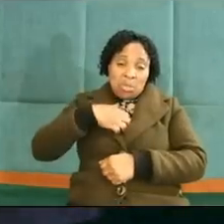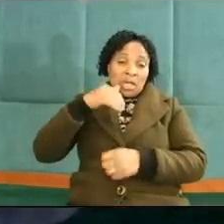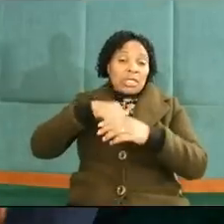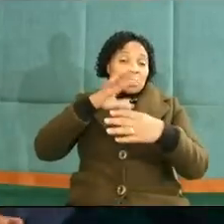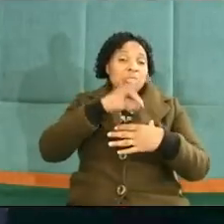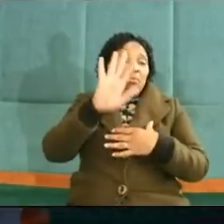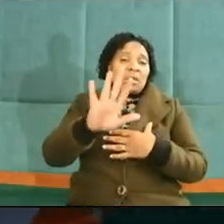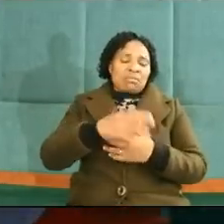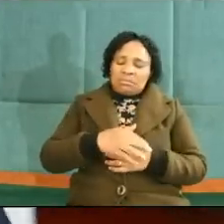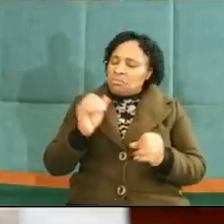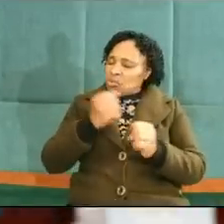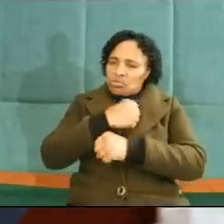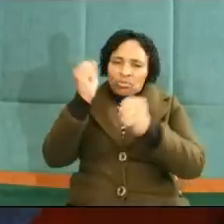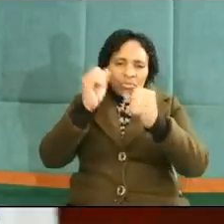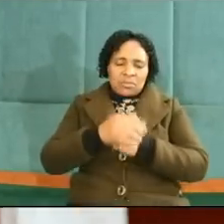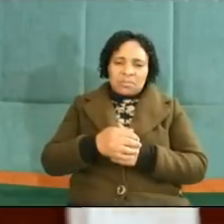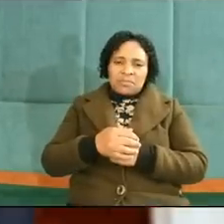But you're not going to heaven to grumble.